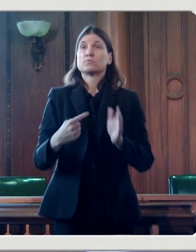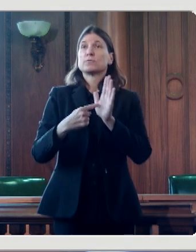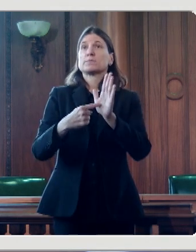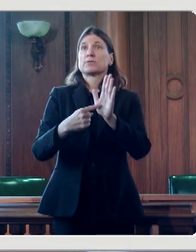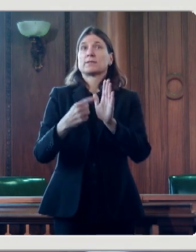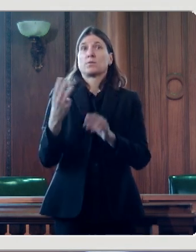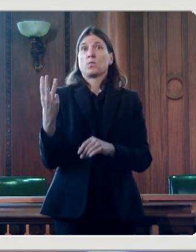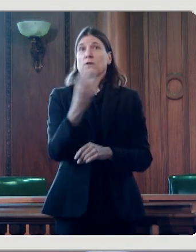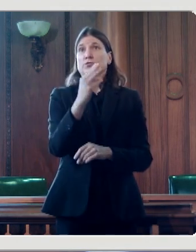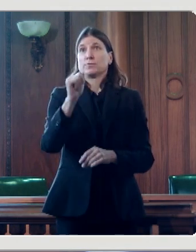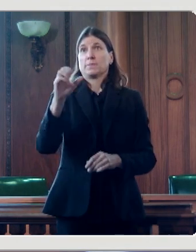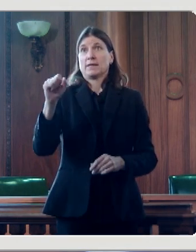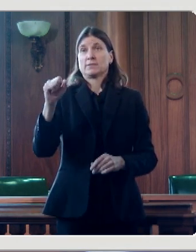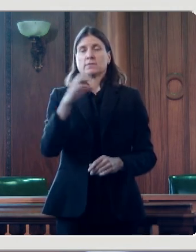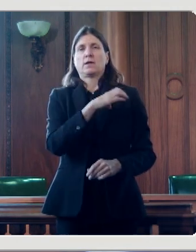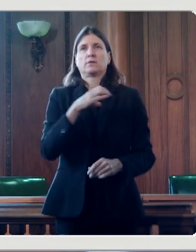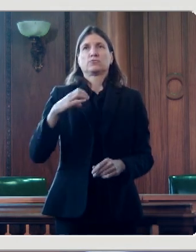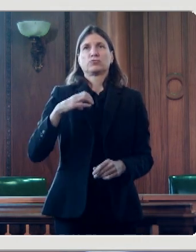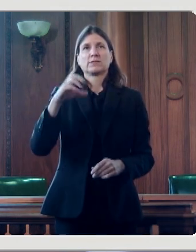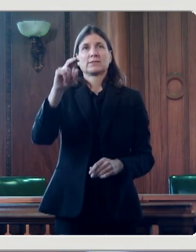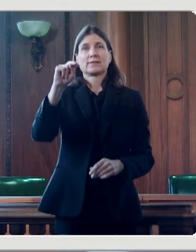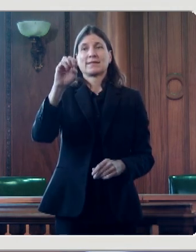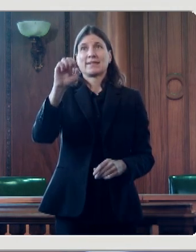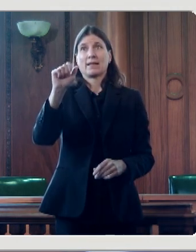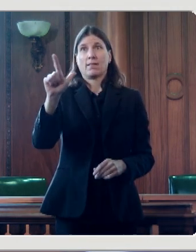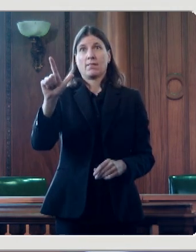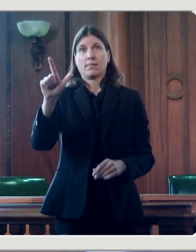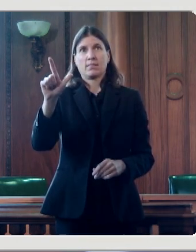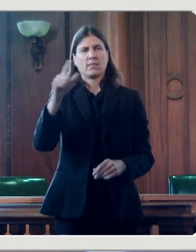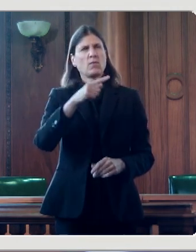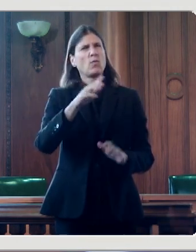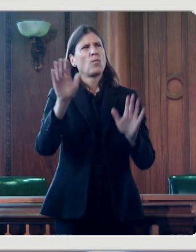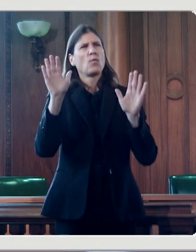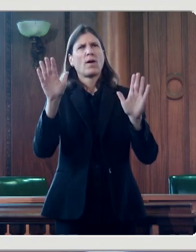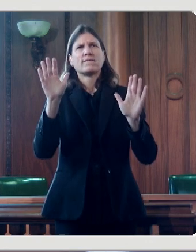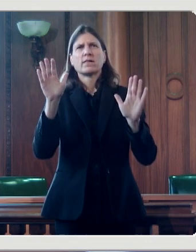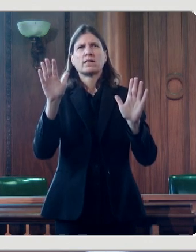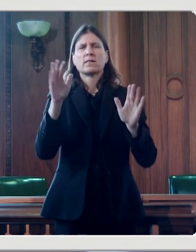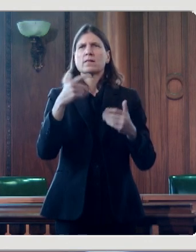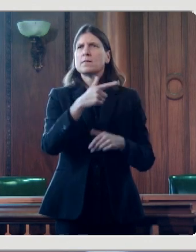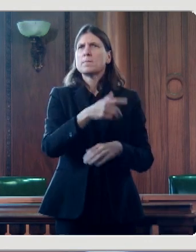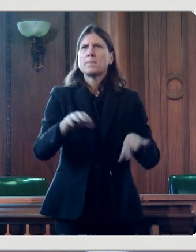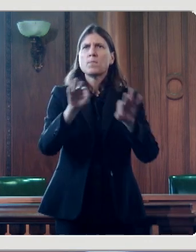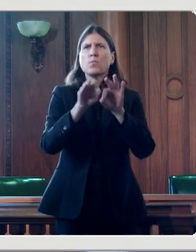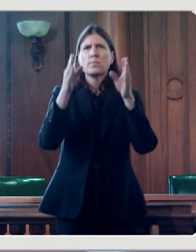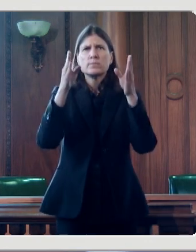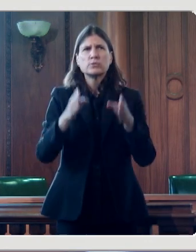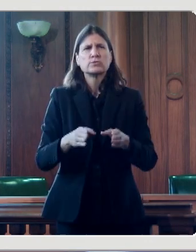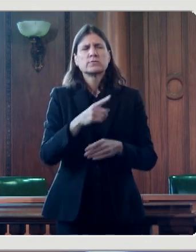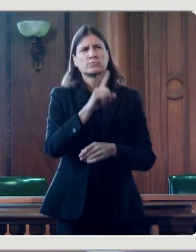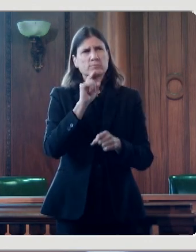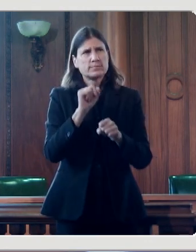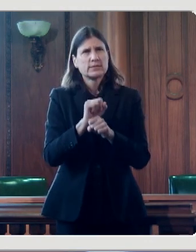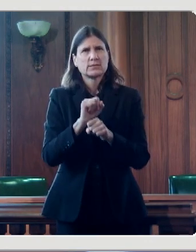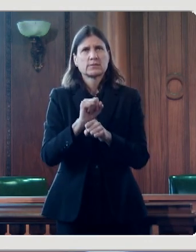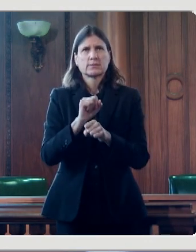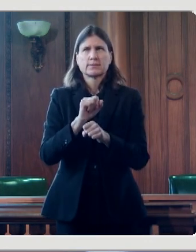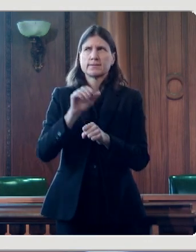week, next week, but he was instrumental in our request of putting language in